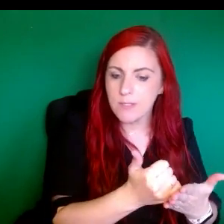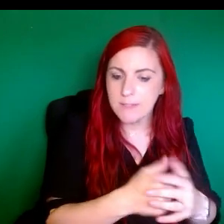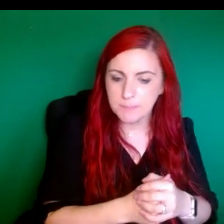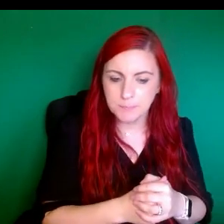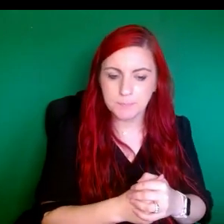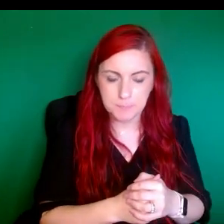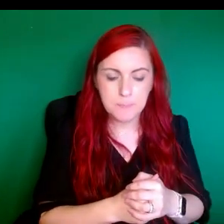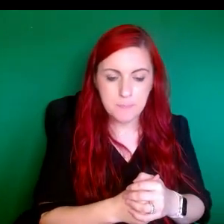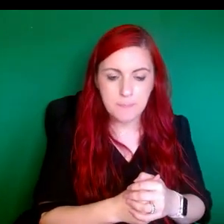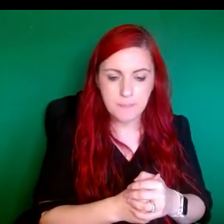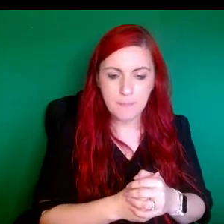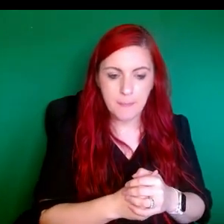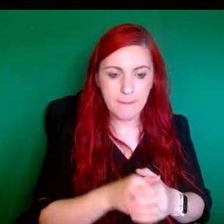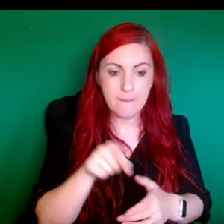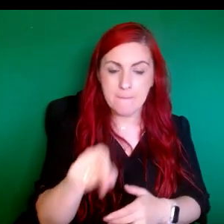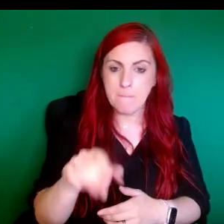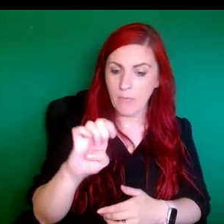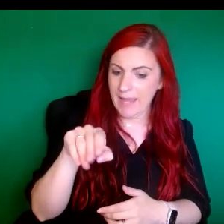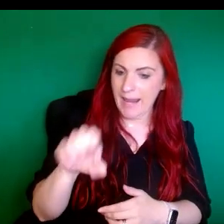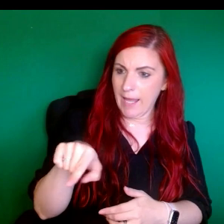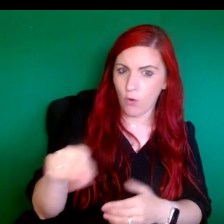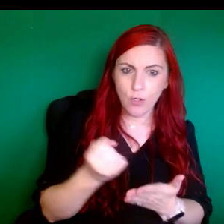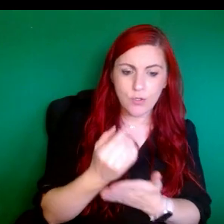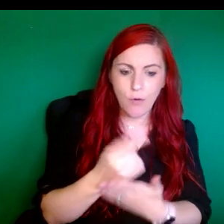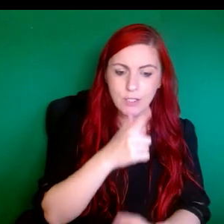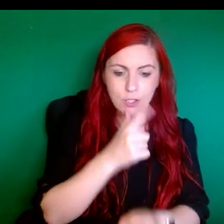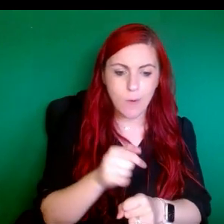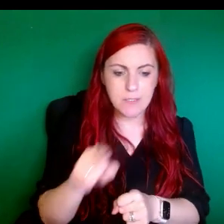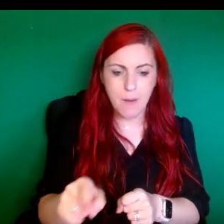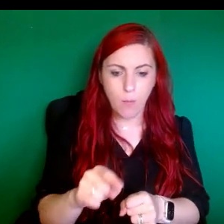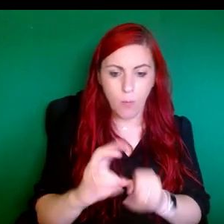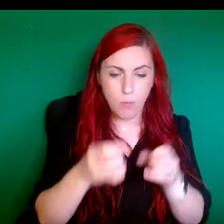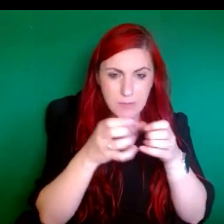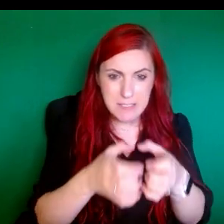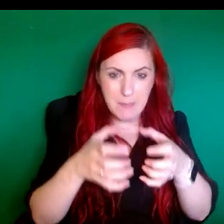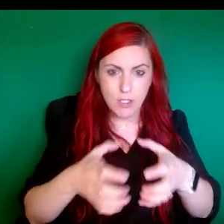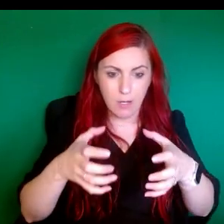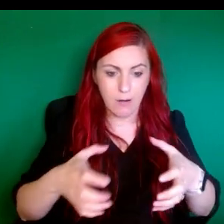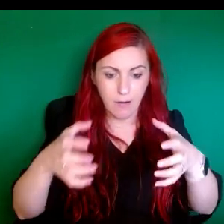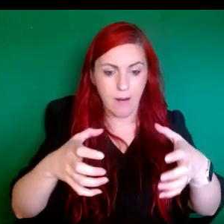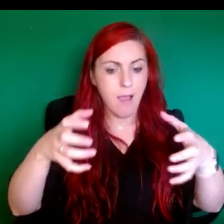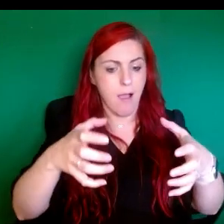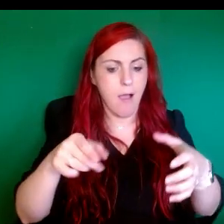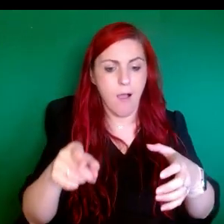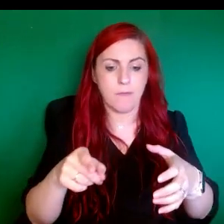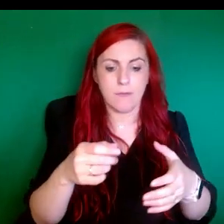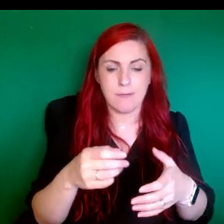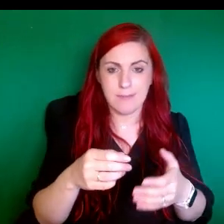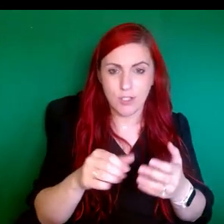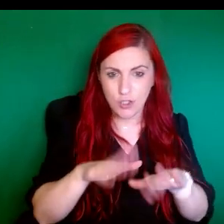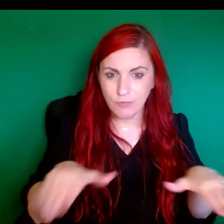talks about the rapid expansion and enhancement of the Solace O Children and Young People Service in response to